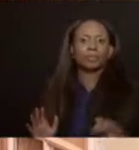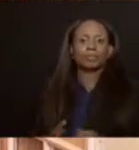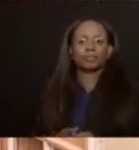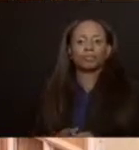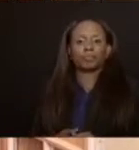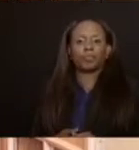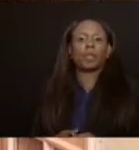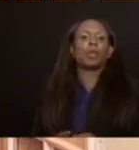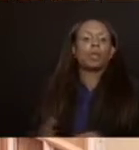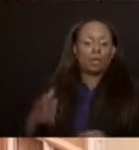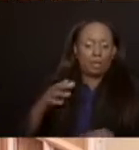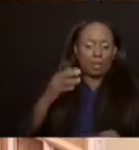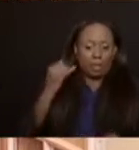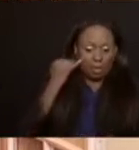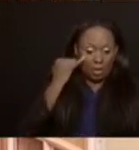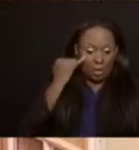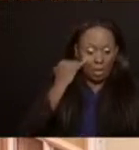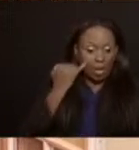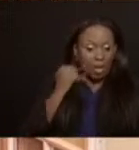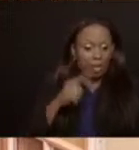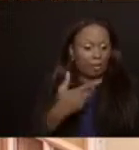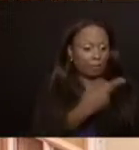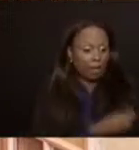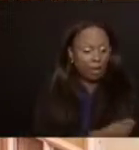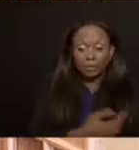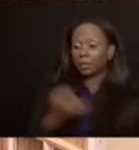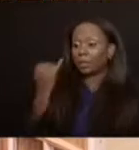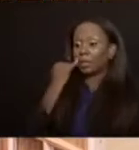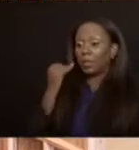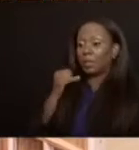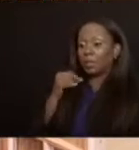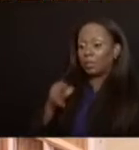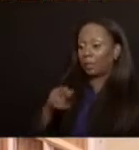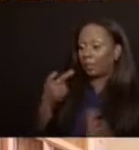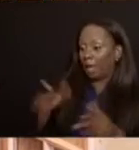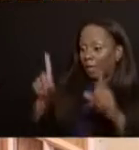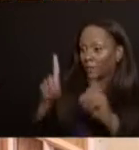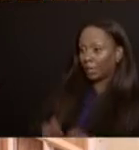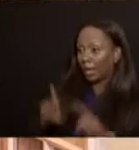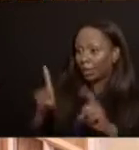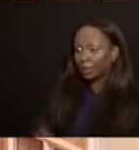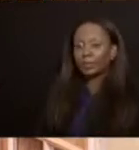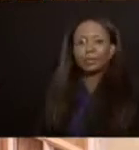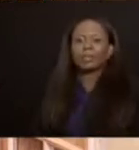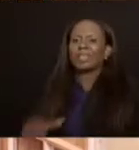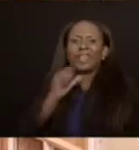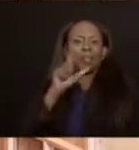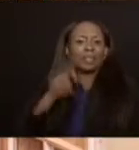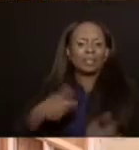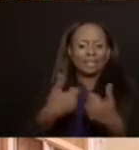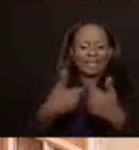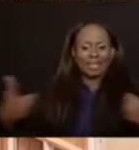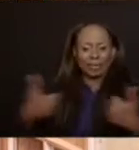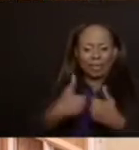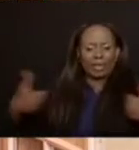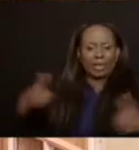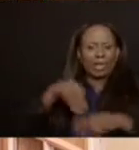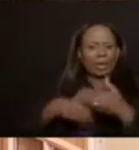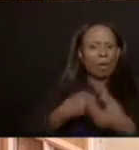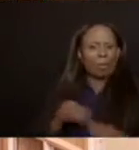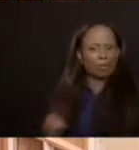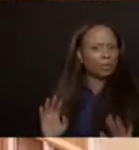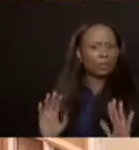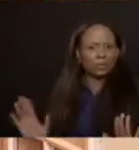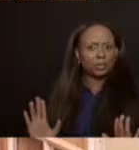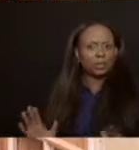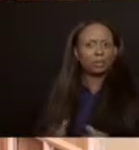deconstruct and reconstruct. And what is the public purpose we're trying to have here? The public purpose is that we want a sign that a person